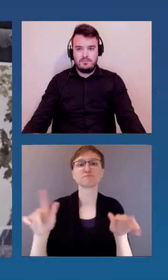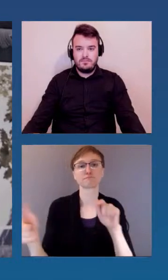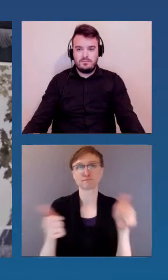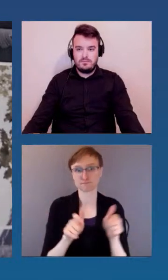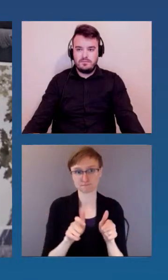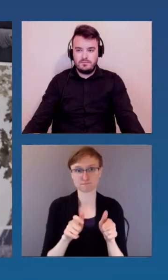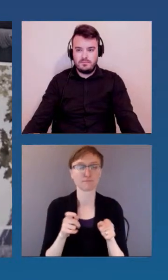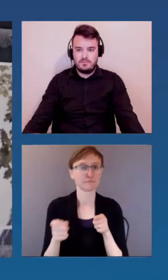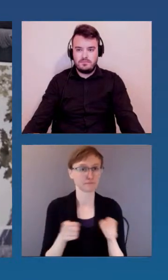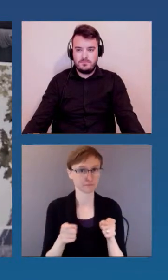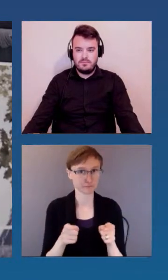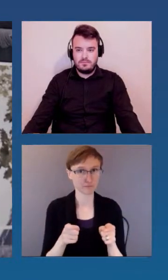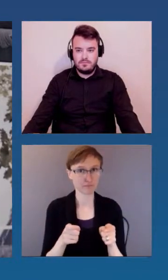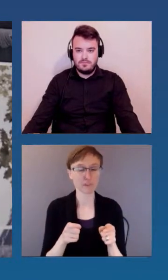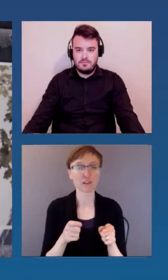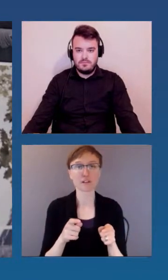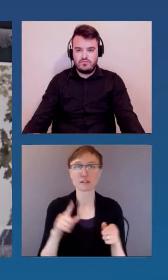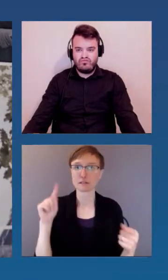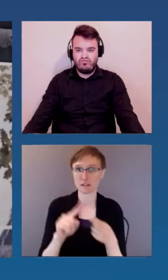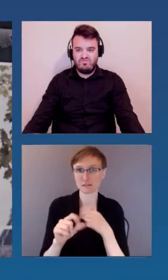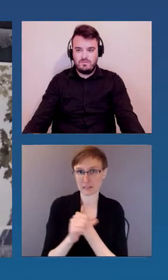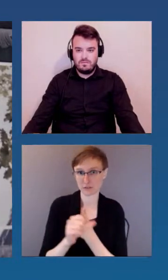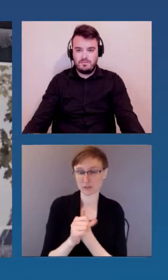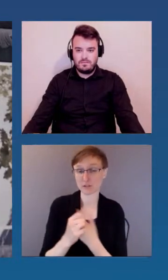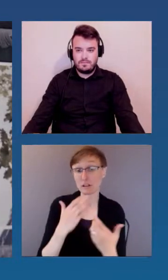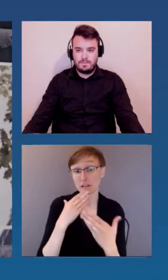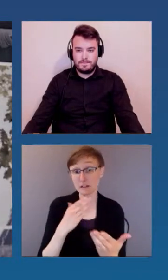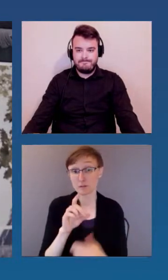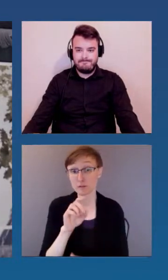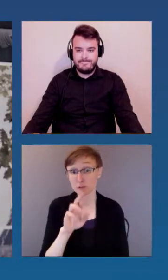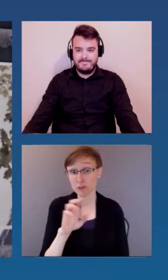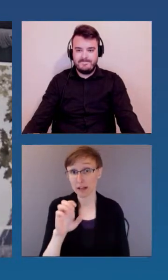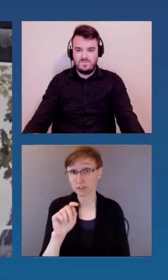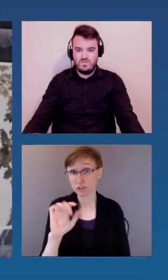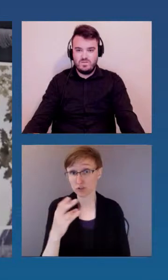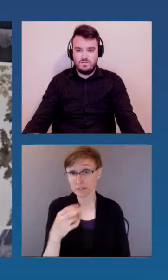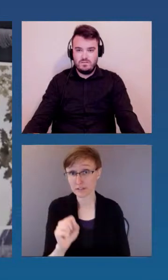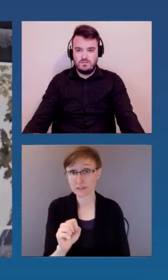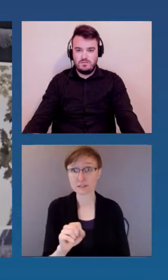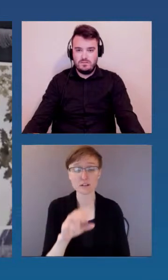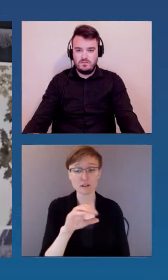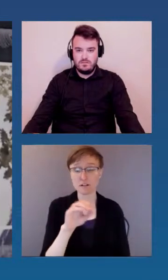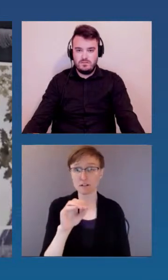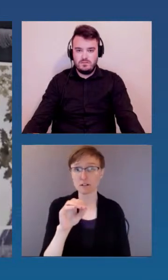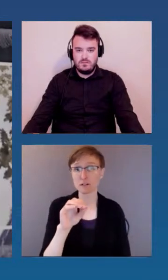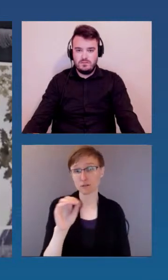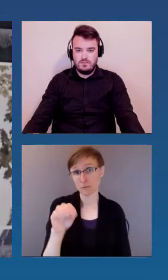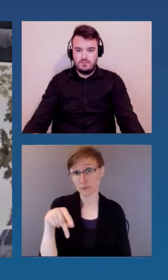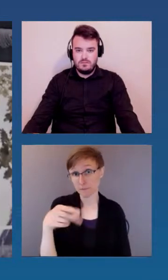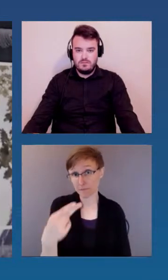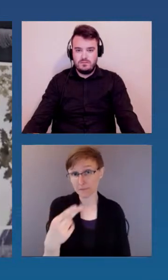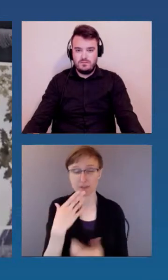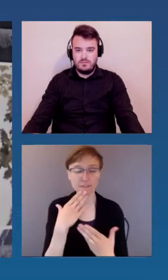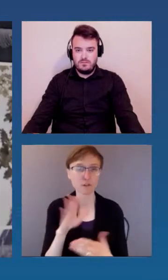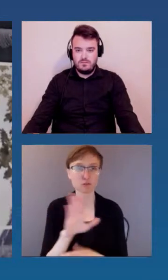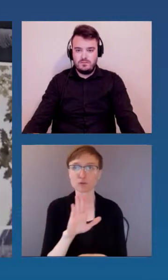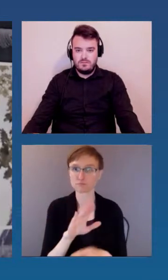Thank you, Mr. Fremont. Je passe maintenant la parole au chef de service de police. Please go ahead, Police Chief Peter Slowly.